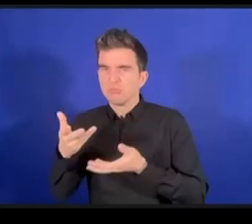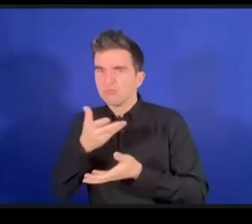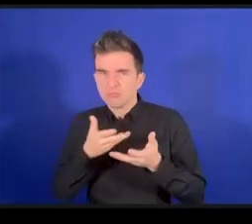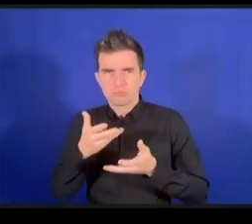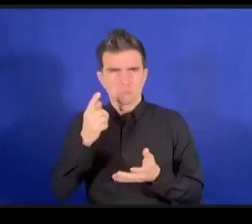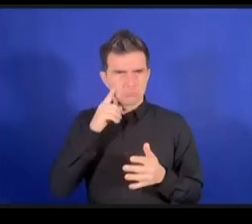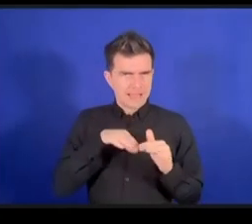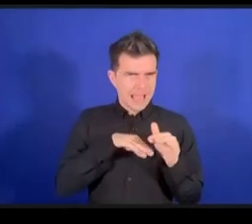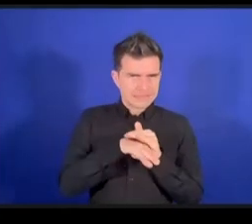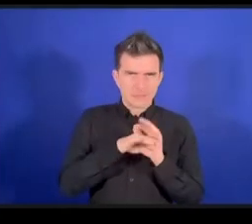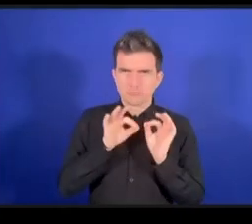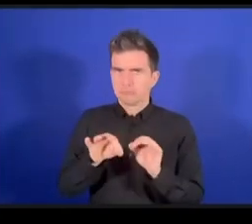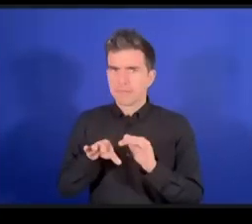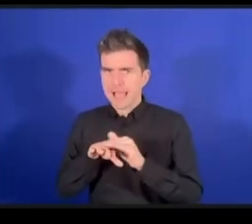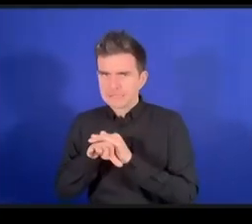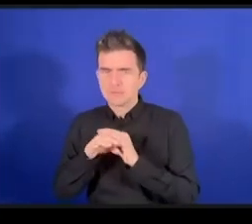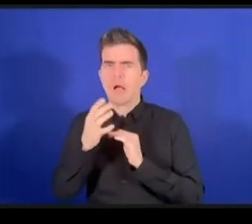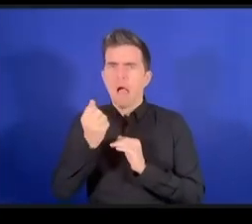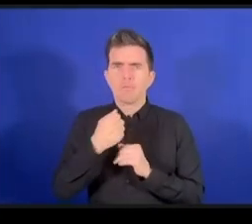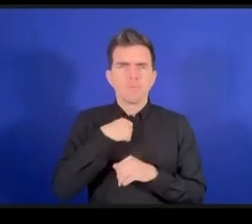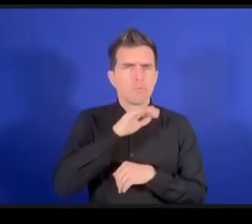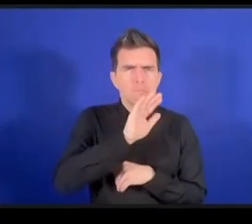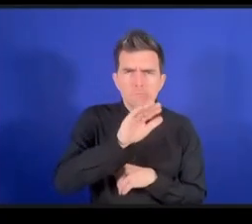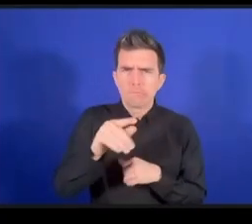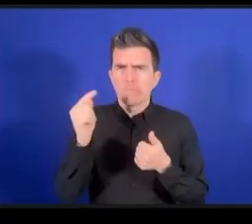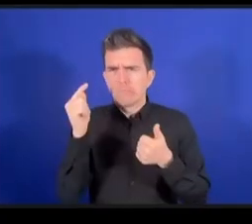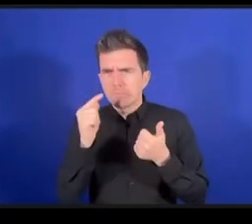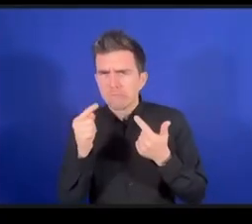of offline and online events as well.